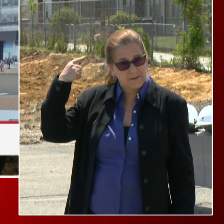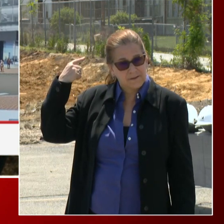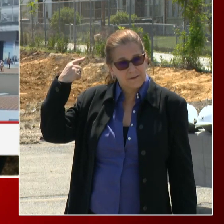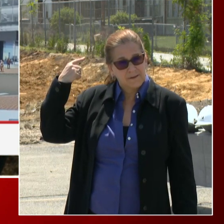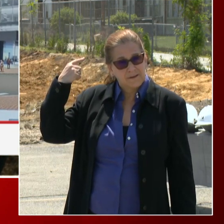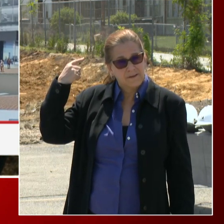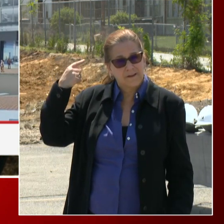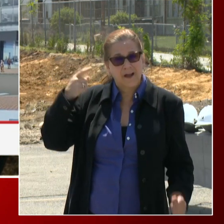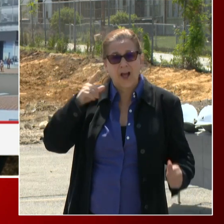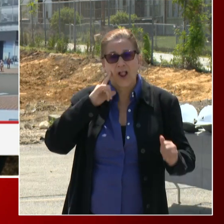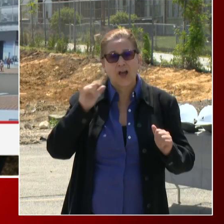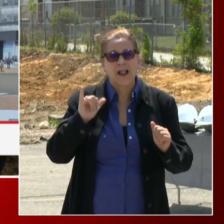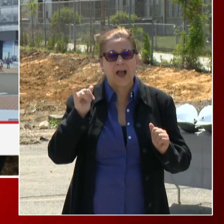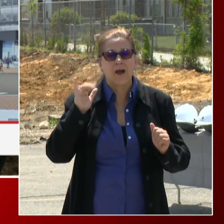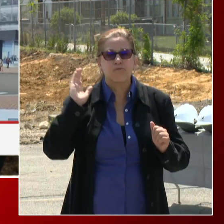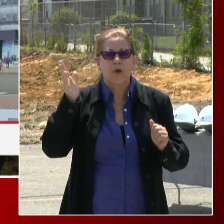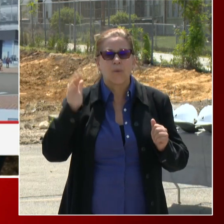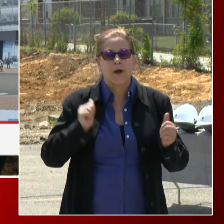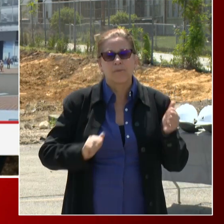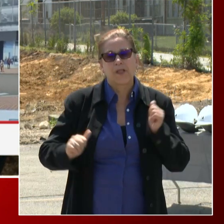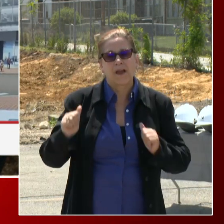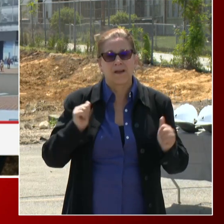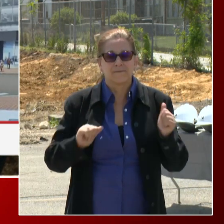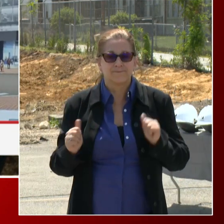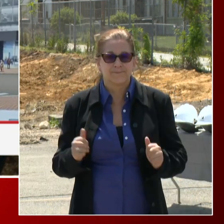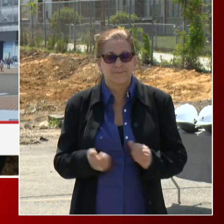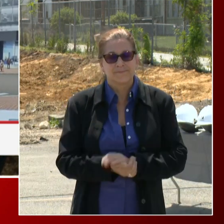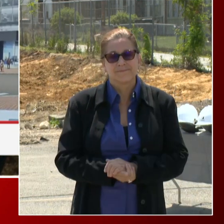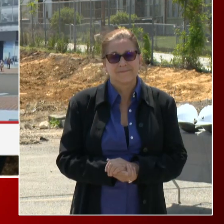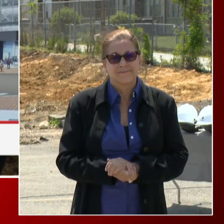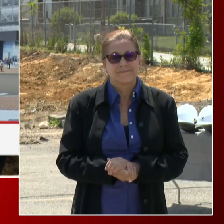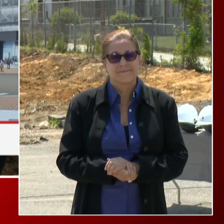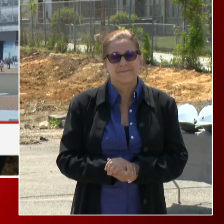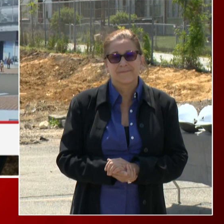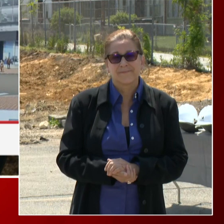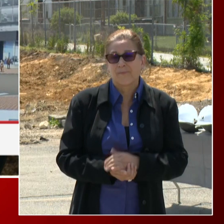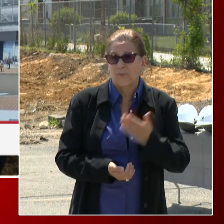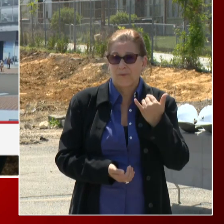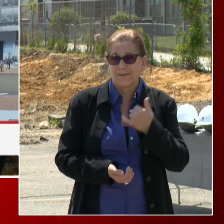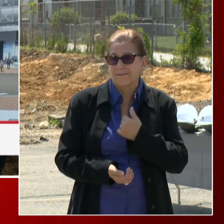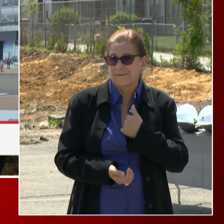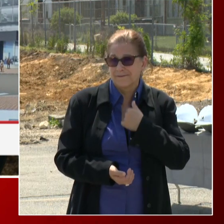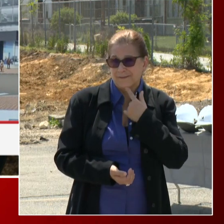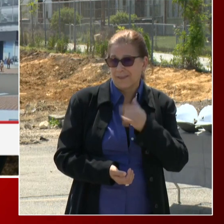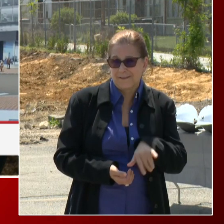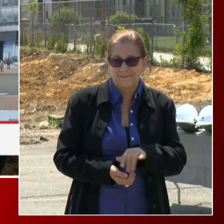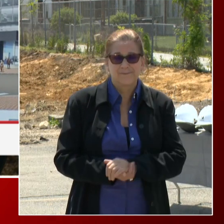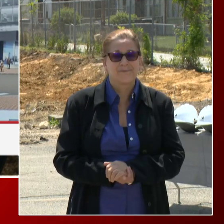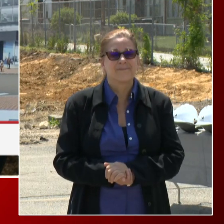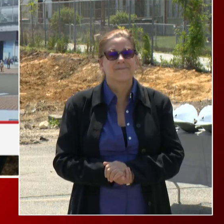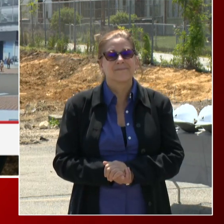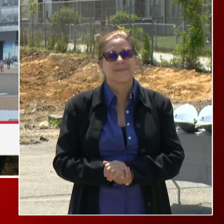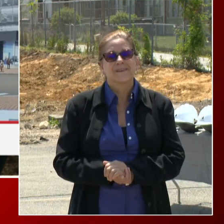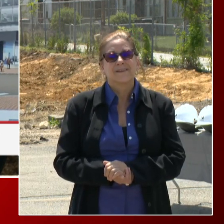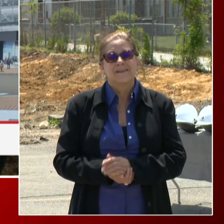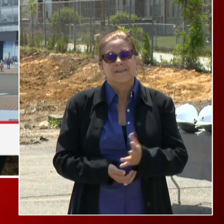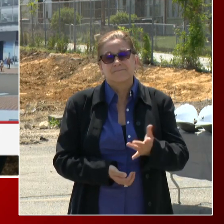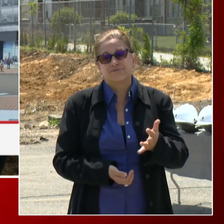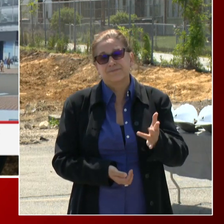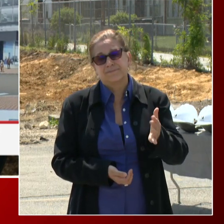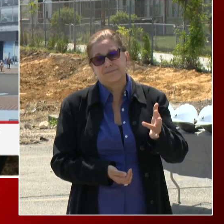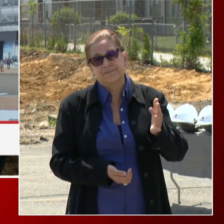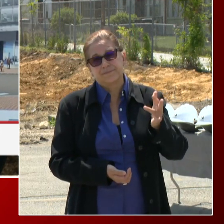play. And the reason why that's the case is because there's years and years of